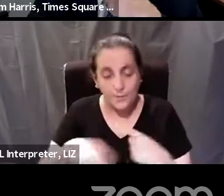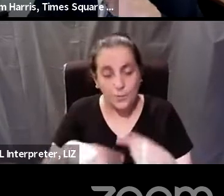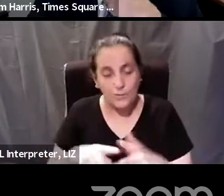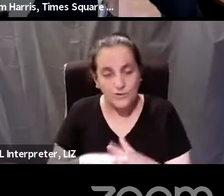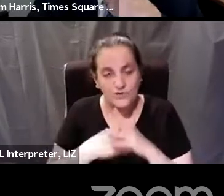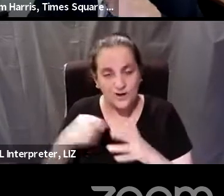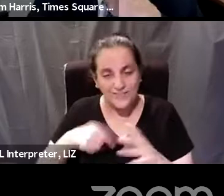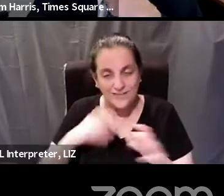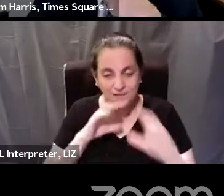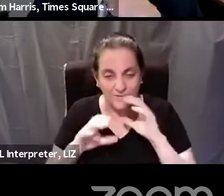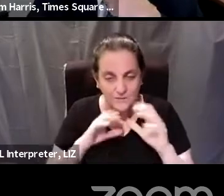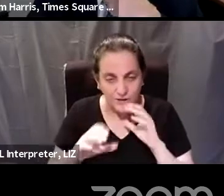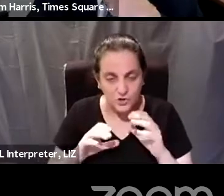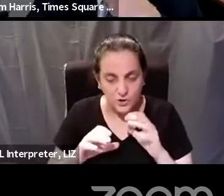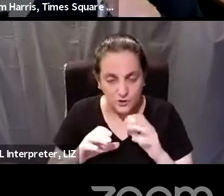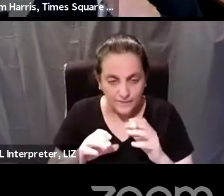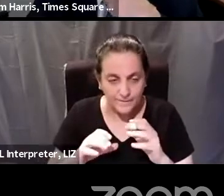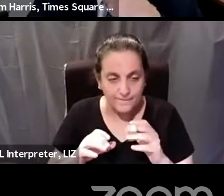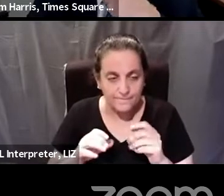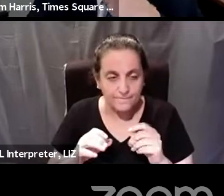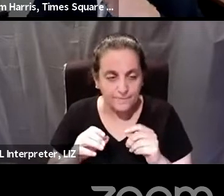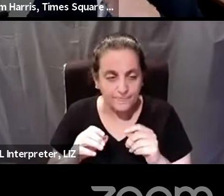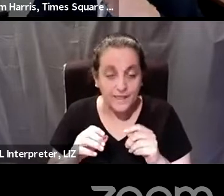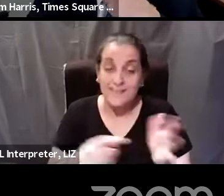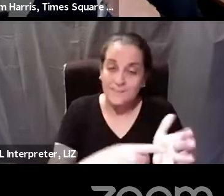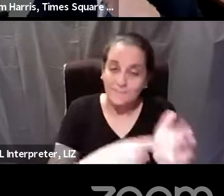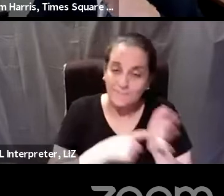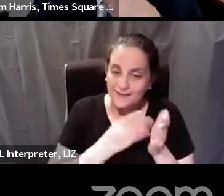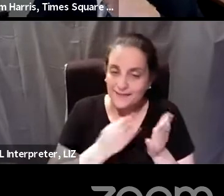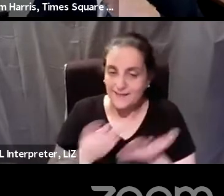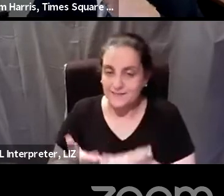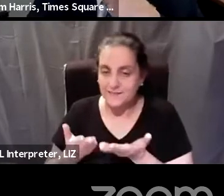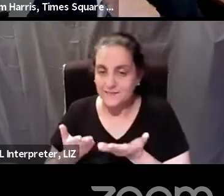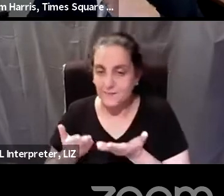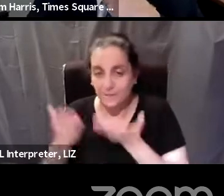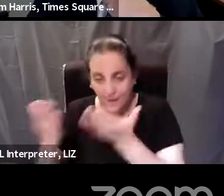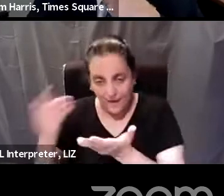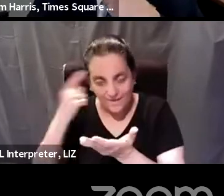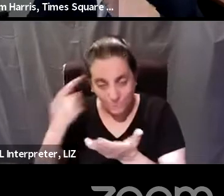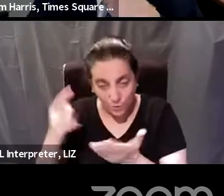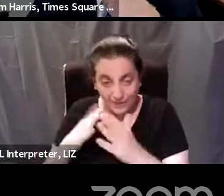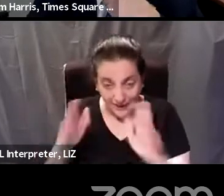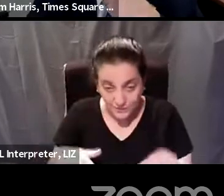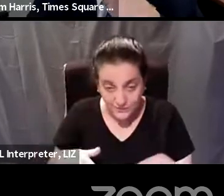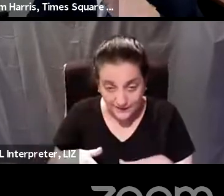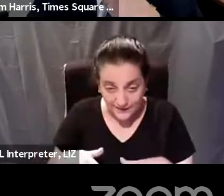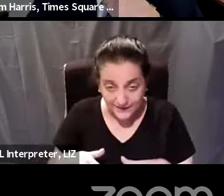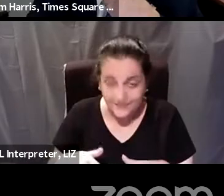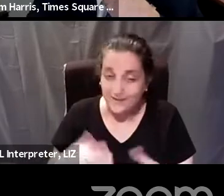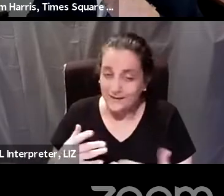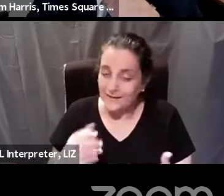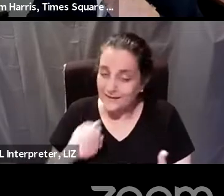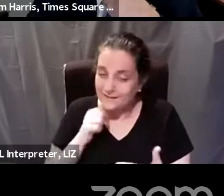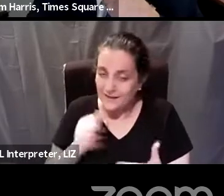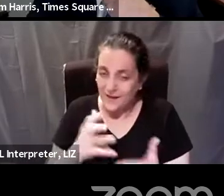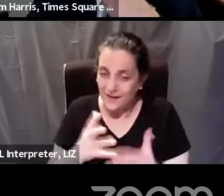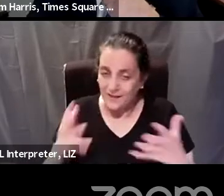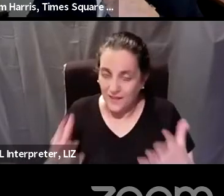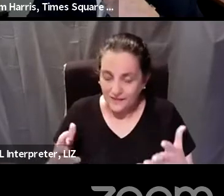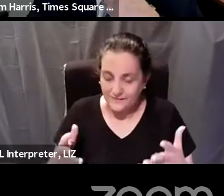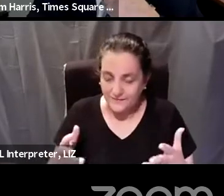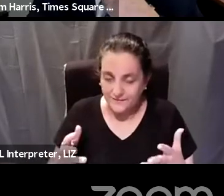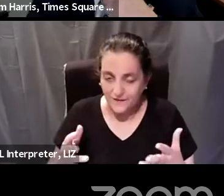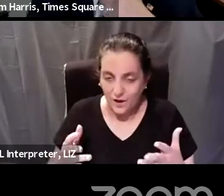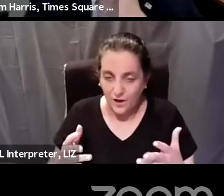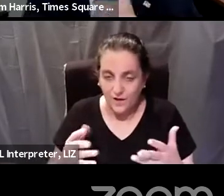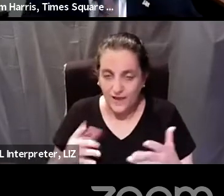there's, you know, the mismatch between the demand and the supply for supportive housing is so great, at a minimum it's a 5-to-1, right, probably higher, that you